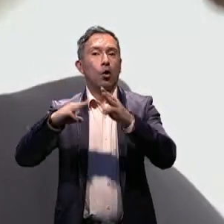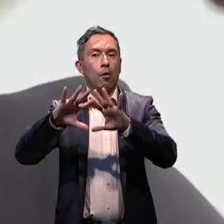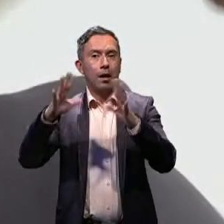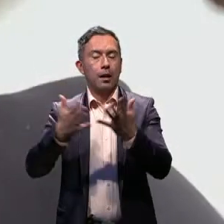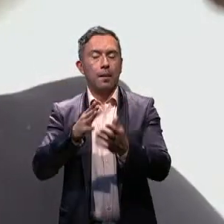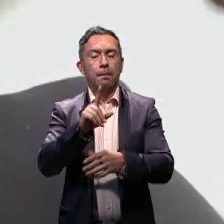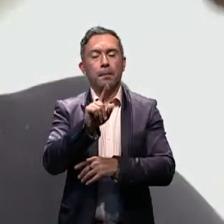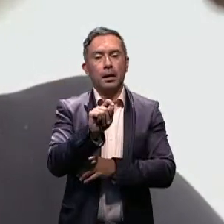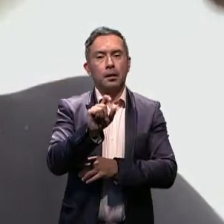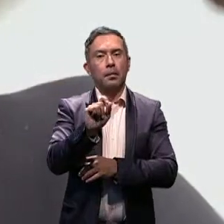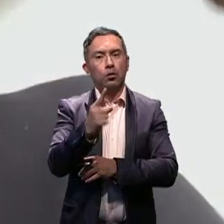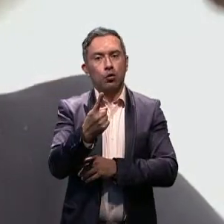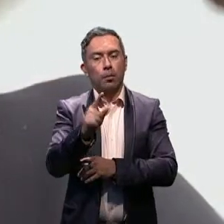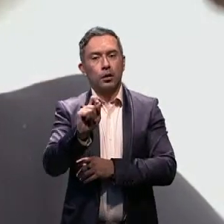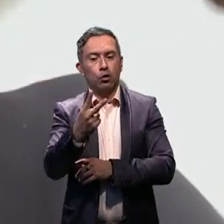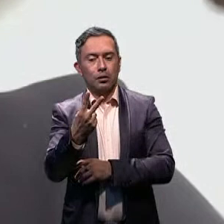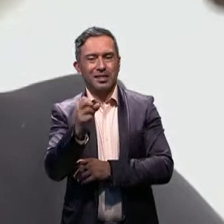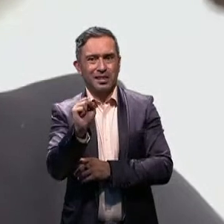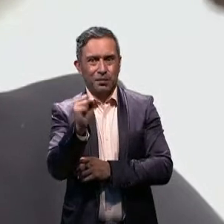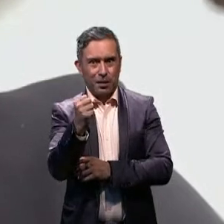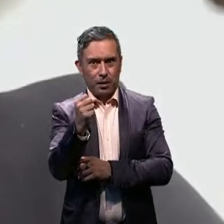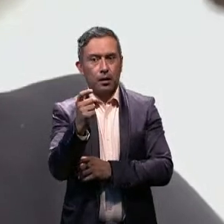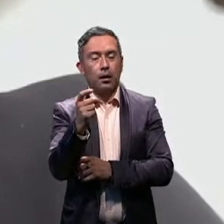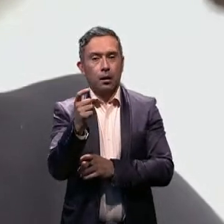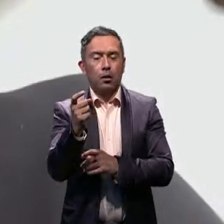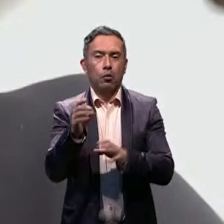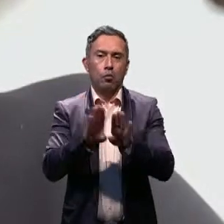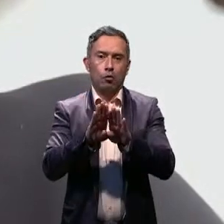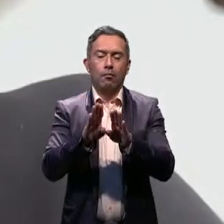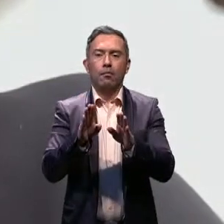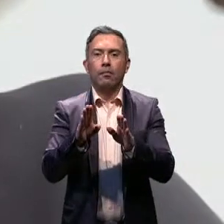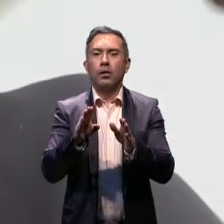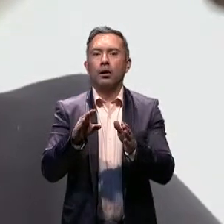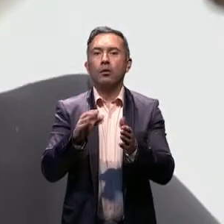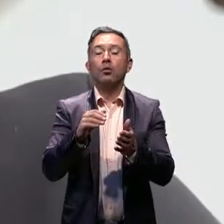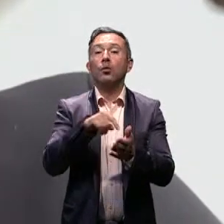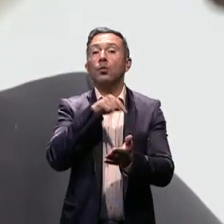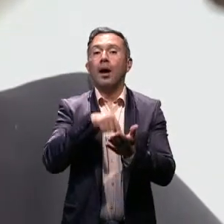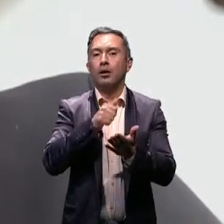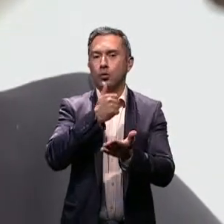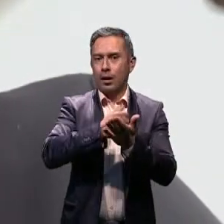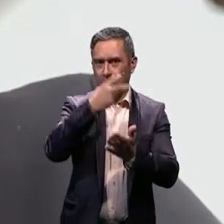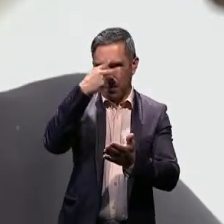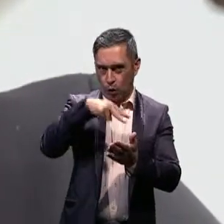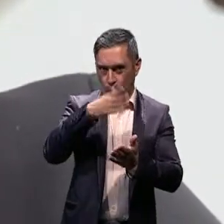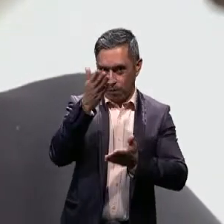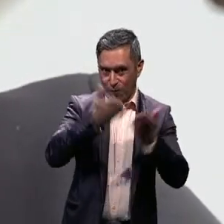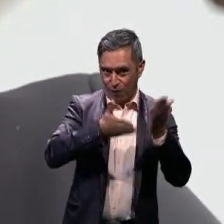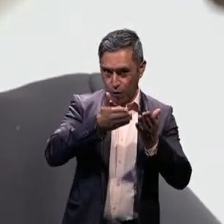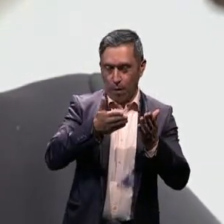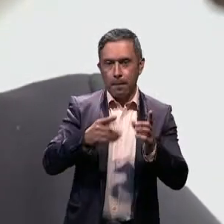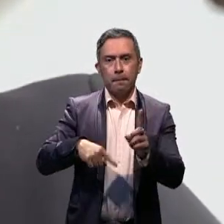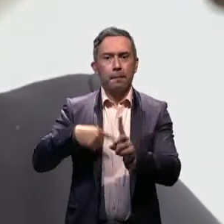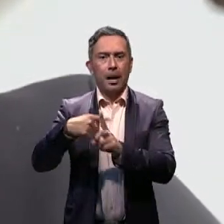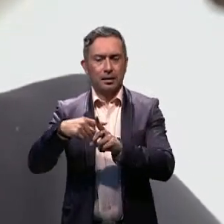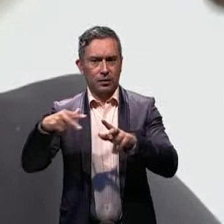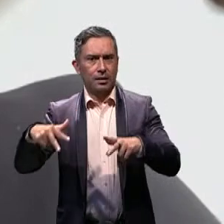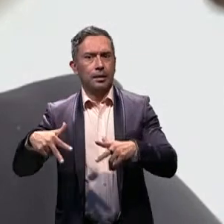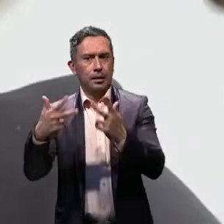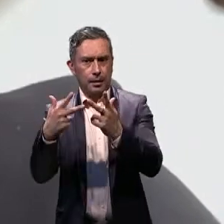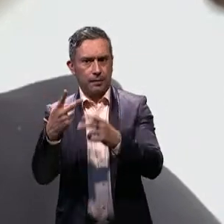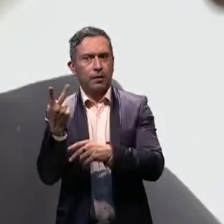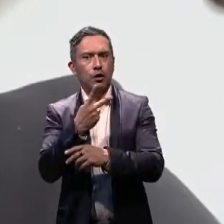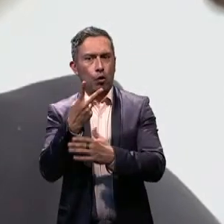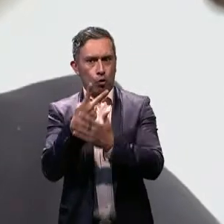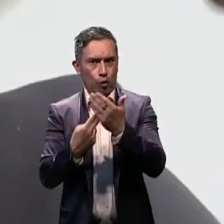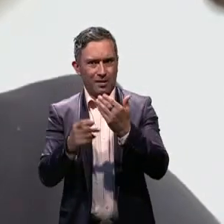summit that will take place in September. And it will take place in a hybrid format in Mexico City. And there